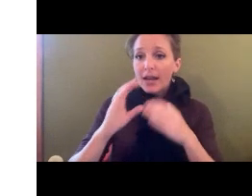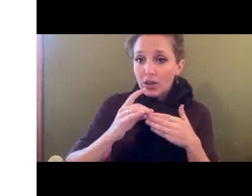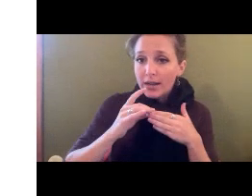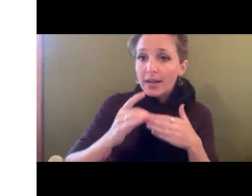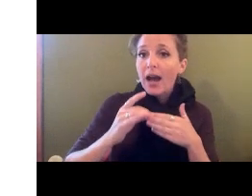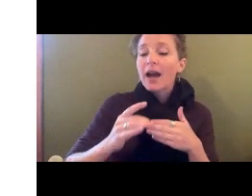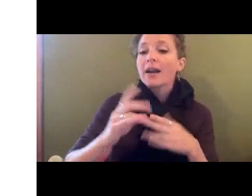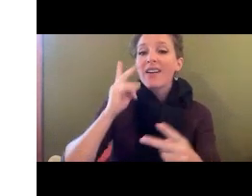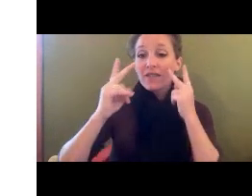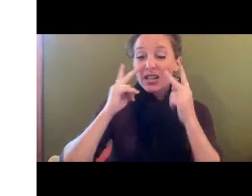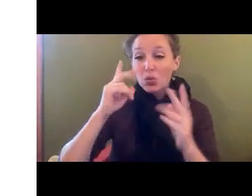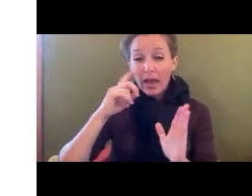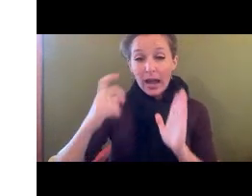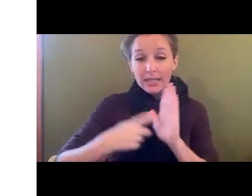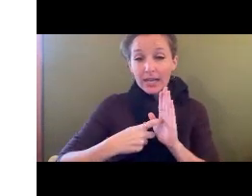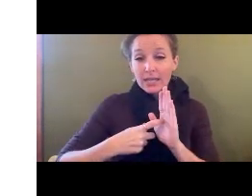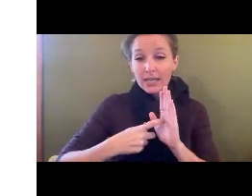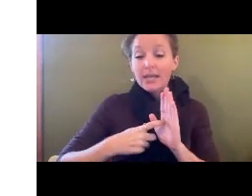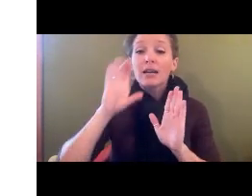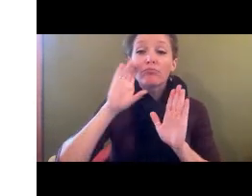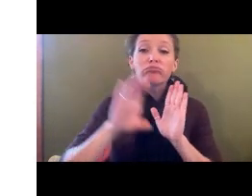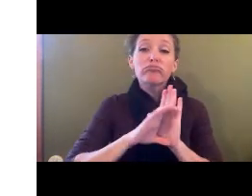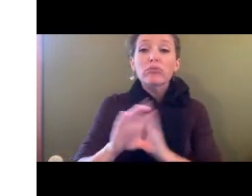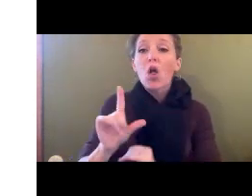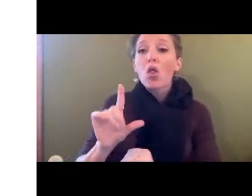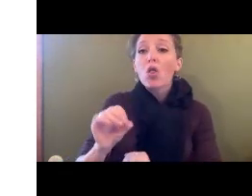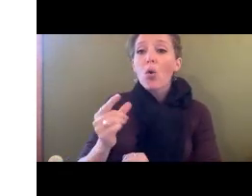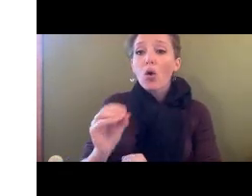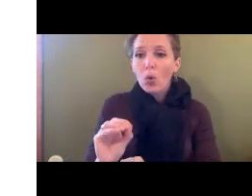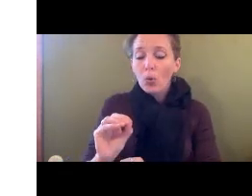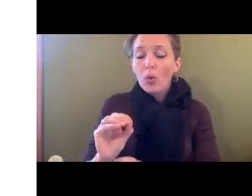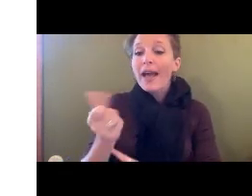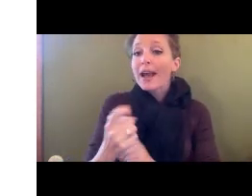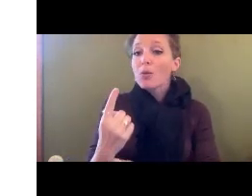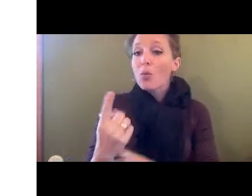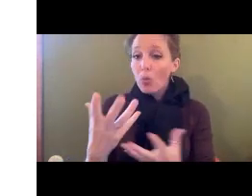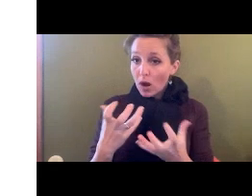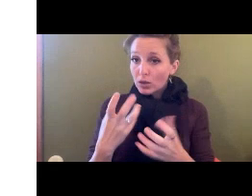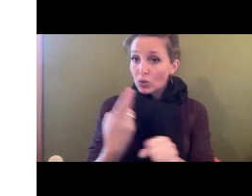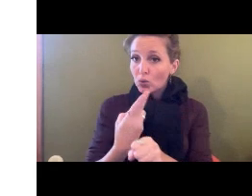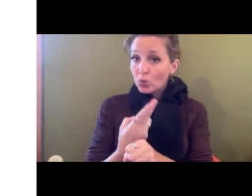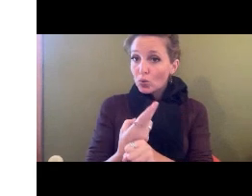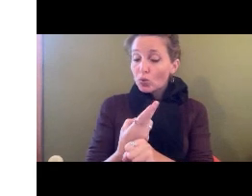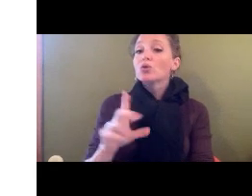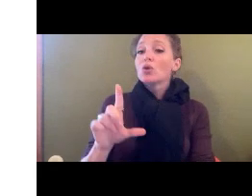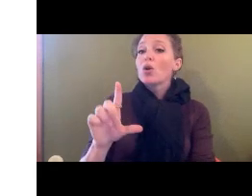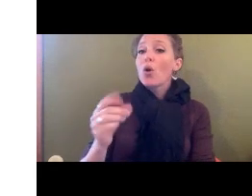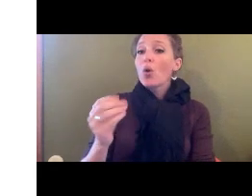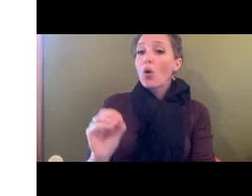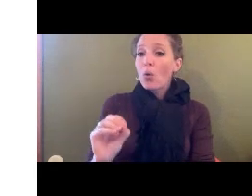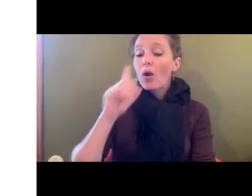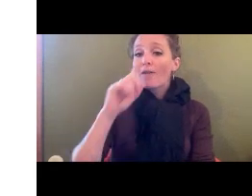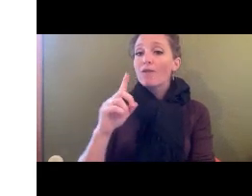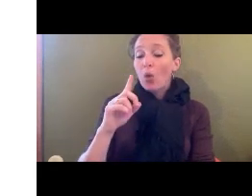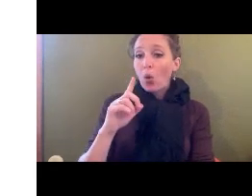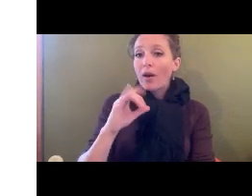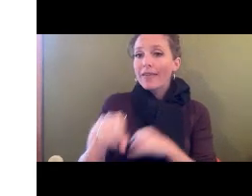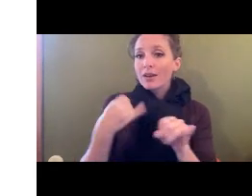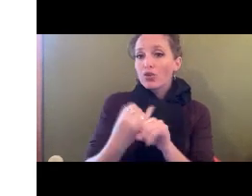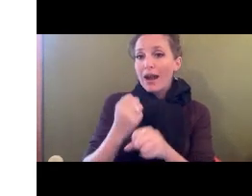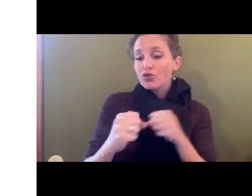visual identity and a logo. And anybody that wants to use this logo in support of the International Year is more than